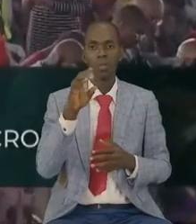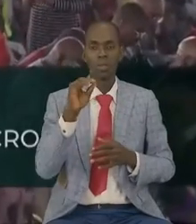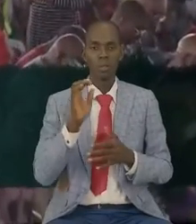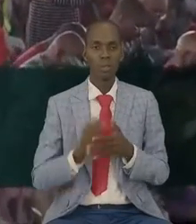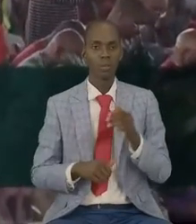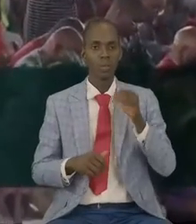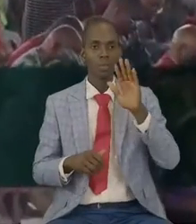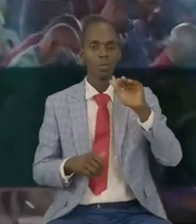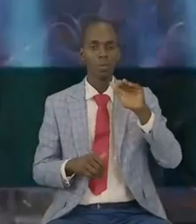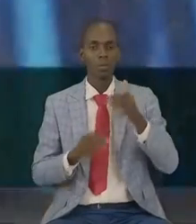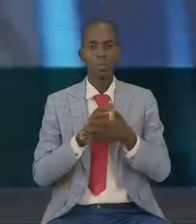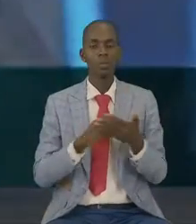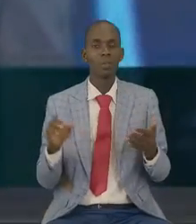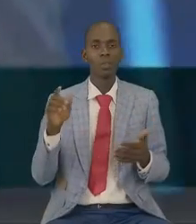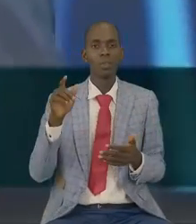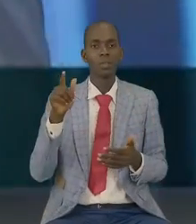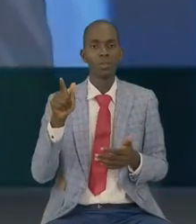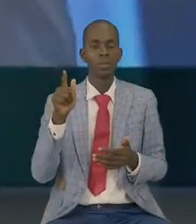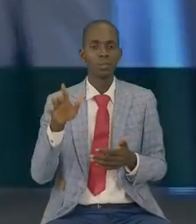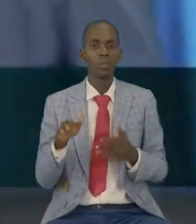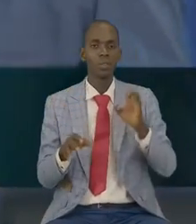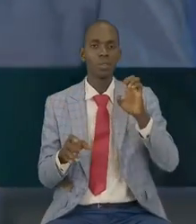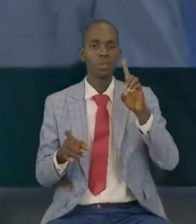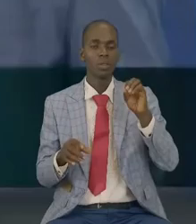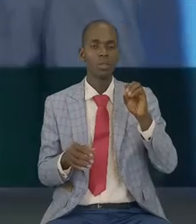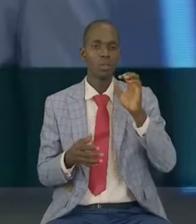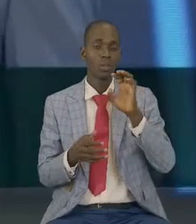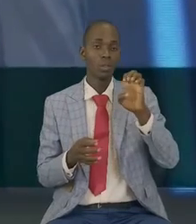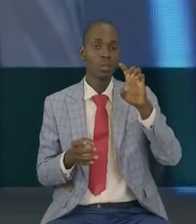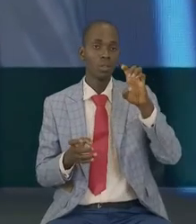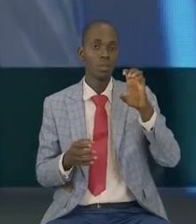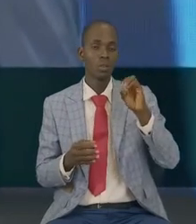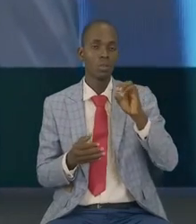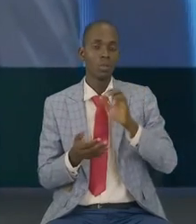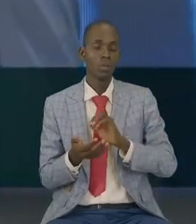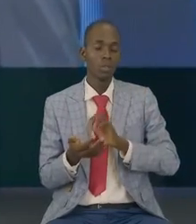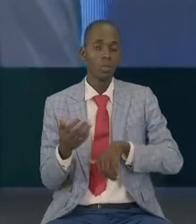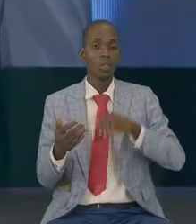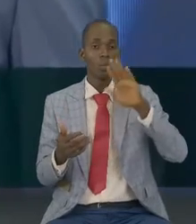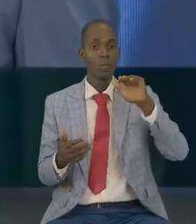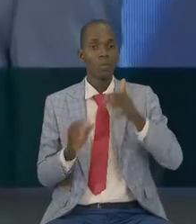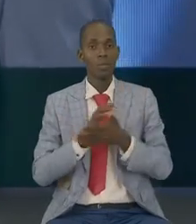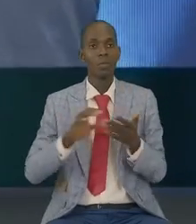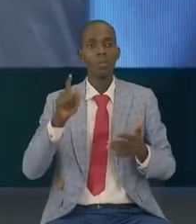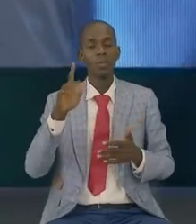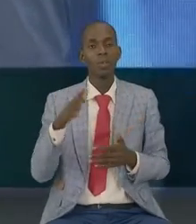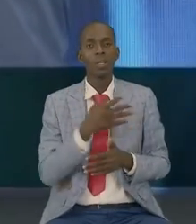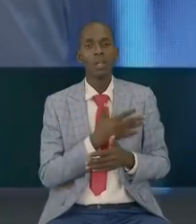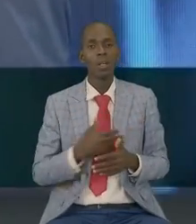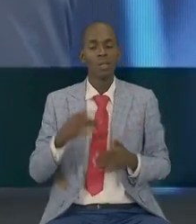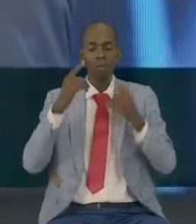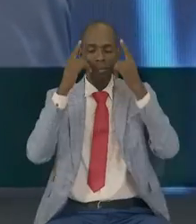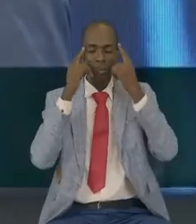verse 25. Exodus chapter 15, verse 25. And he cried unto the Lord, and the